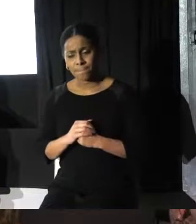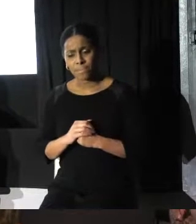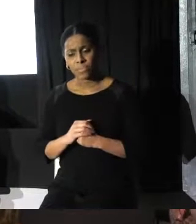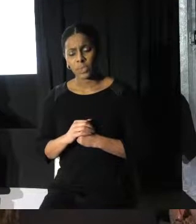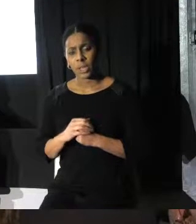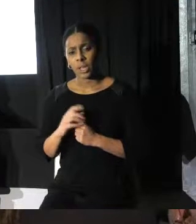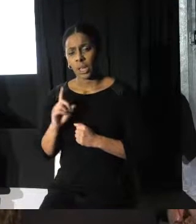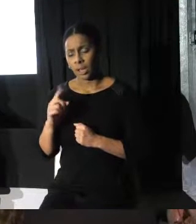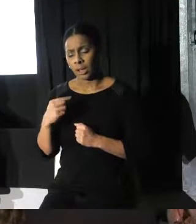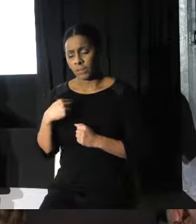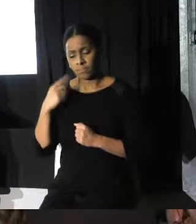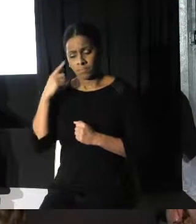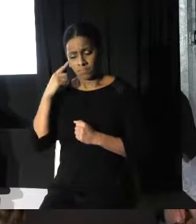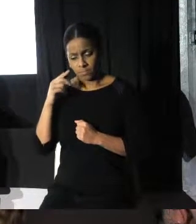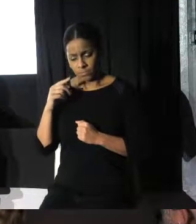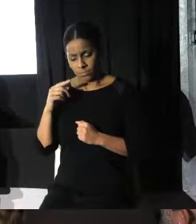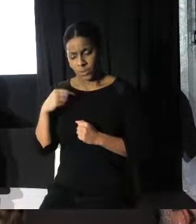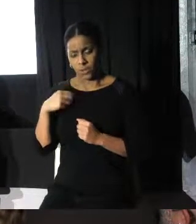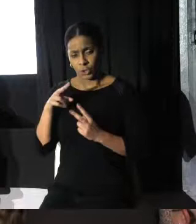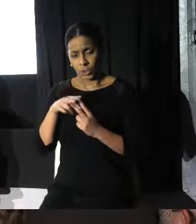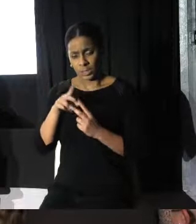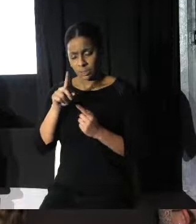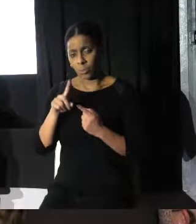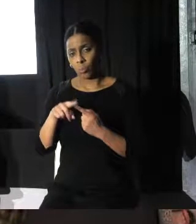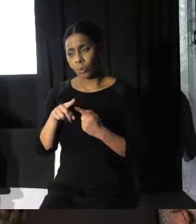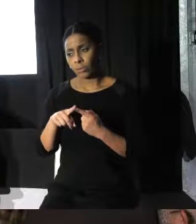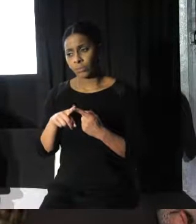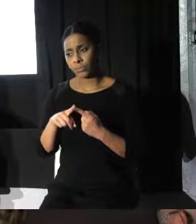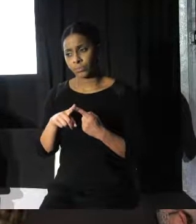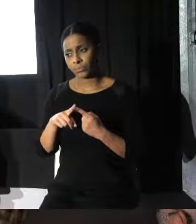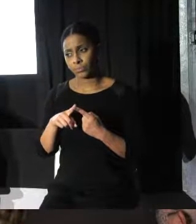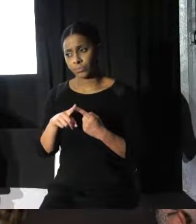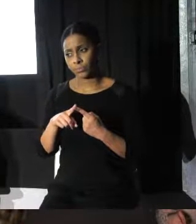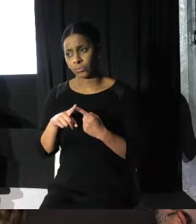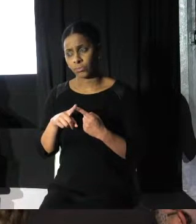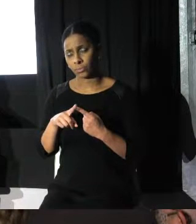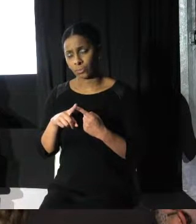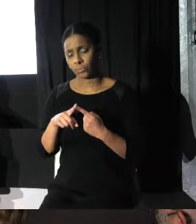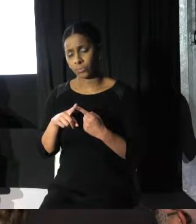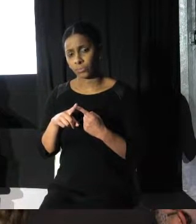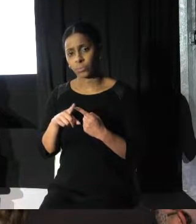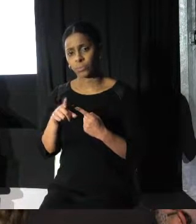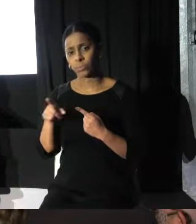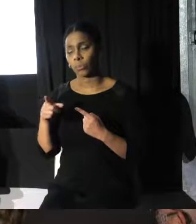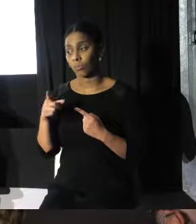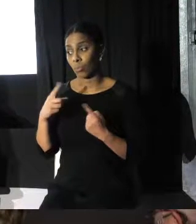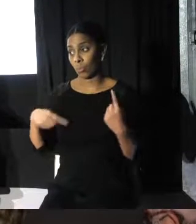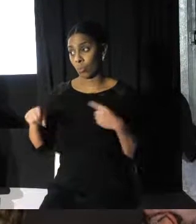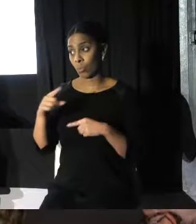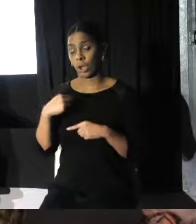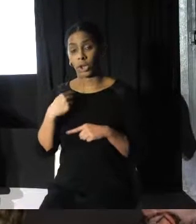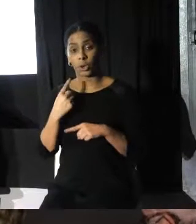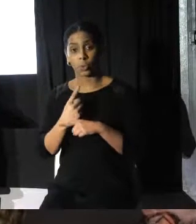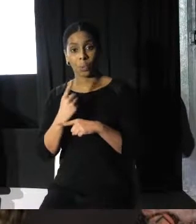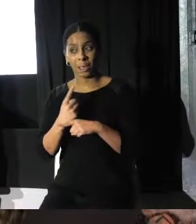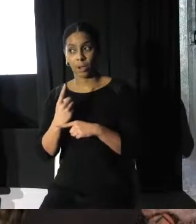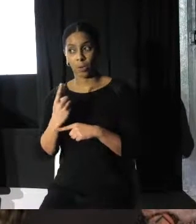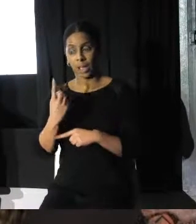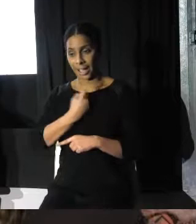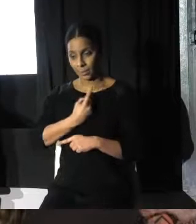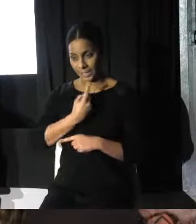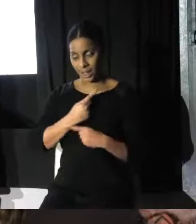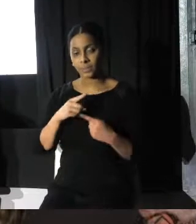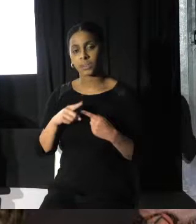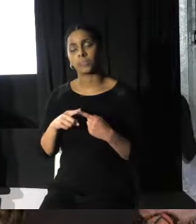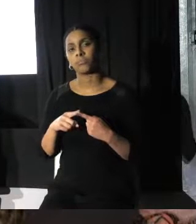worries. One is that we're really talking about ourselves, and we're talking